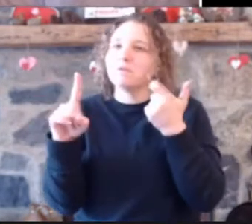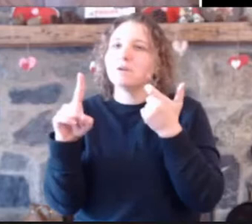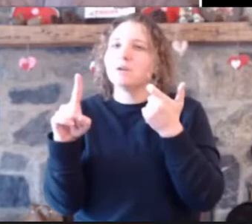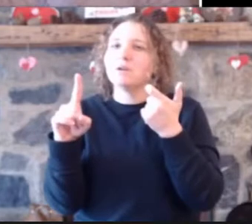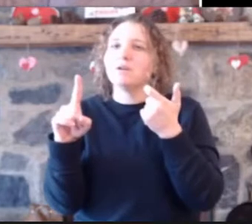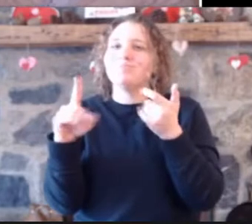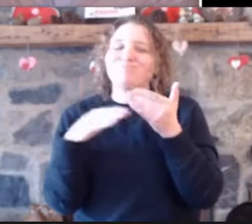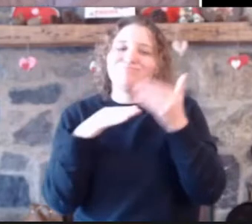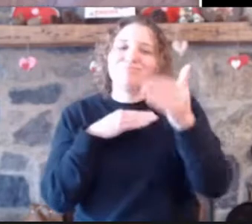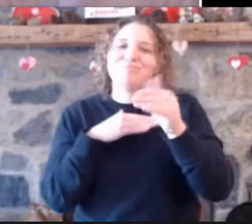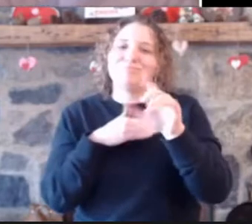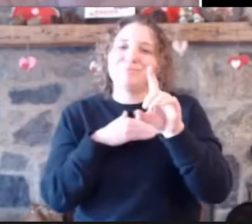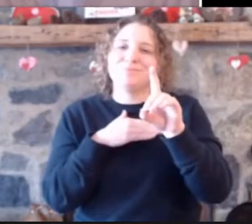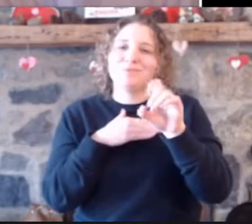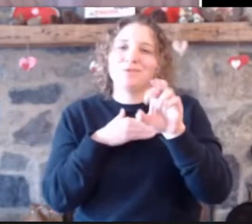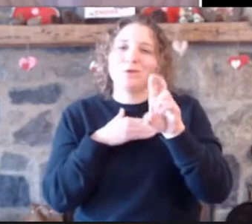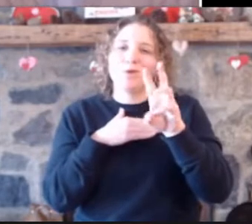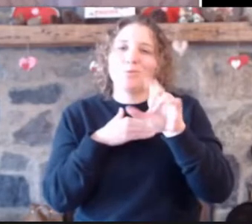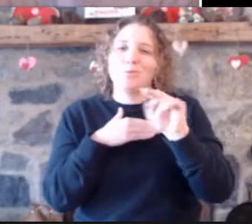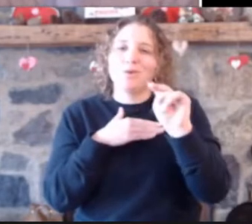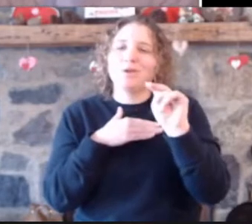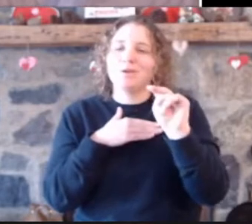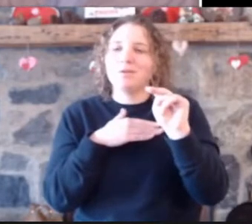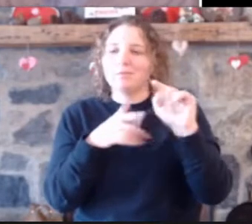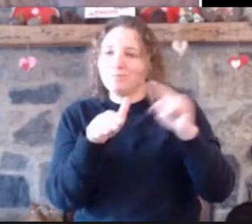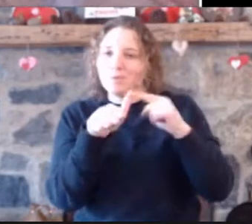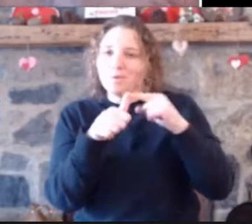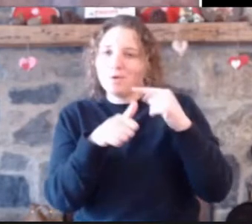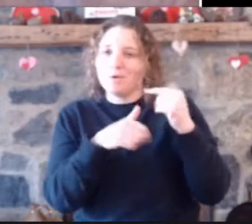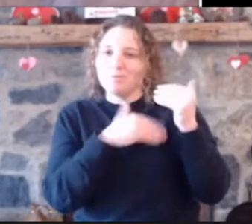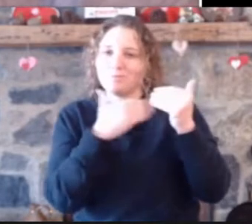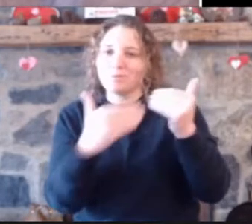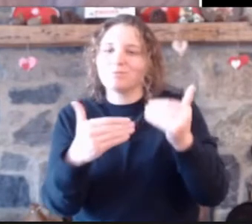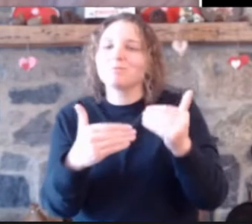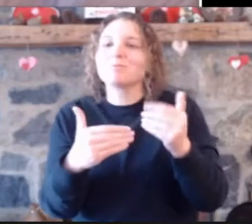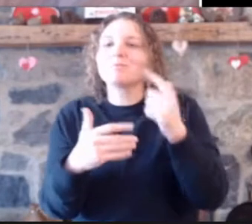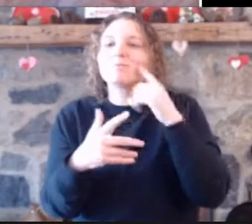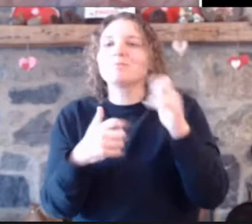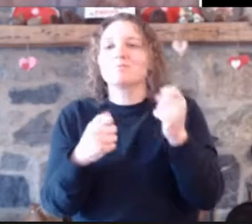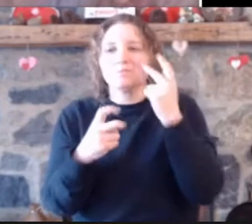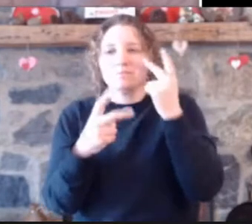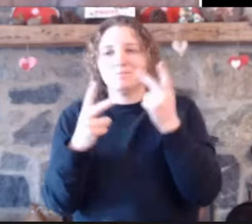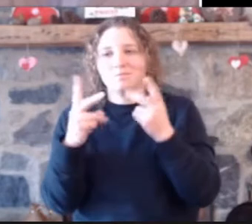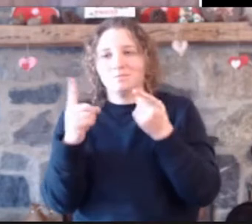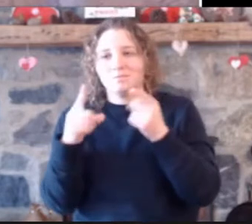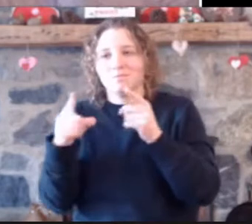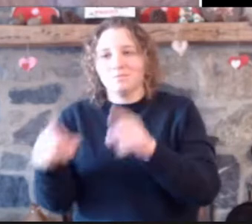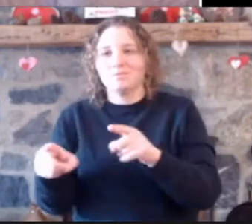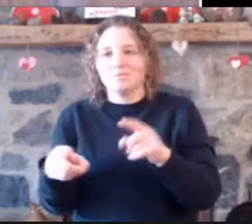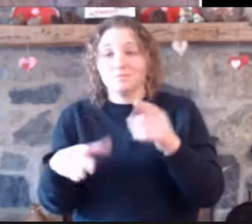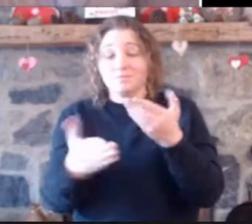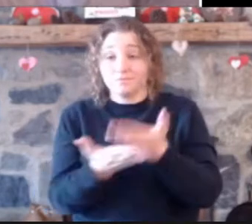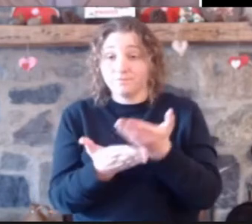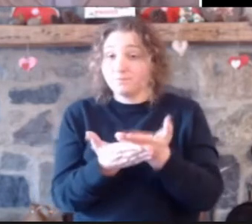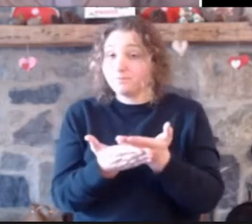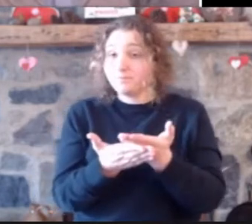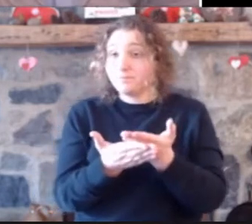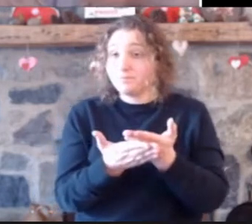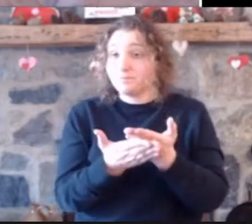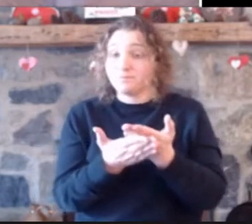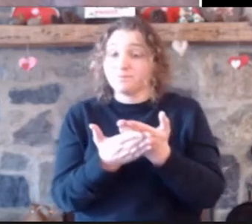post-Darwin, 1859. Darwin's Origin of Species then came out. Huxley and others, they began to put out this information, and they proposed a geologic